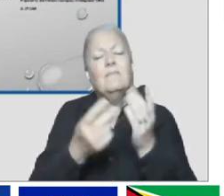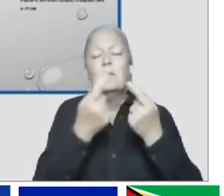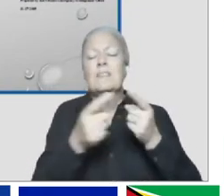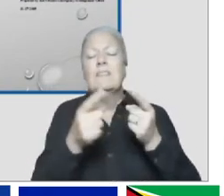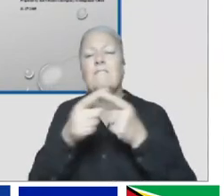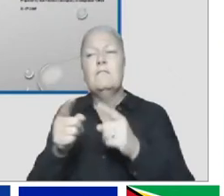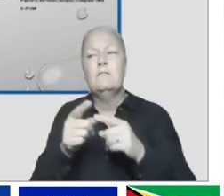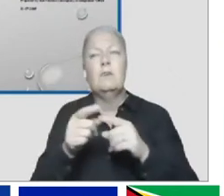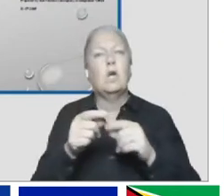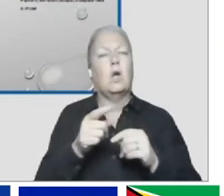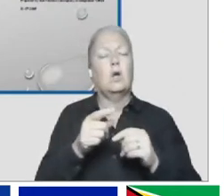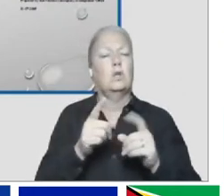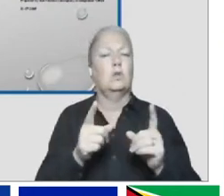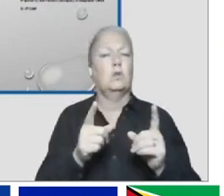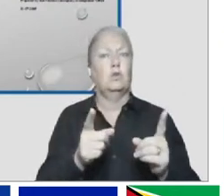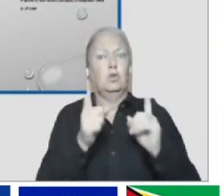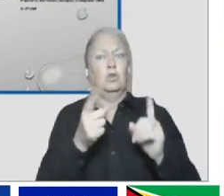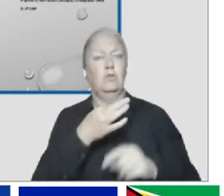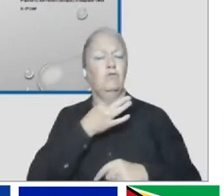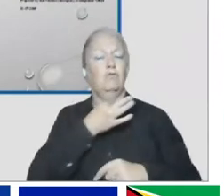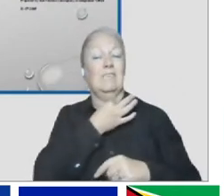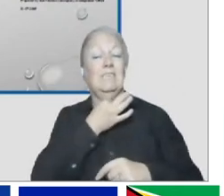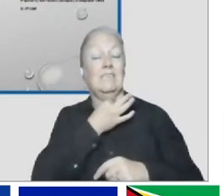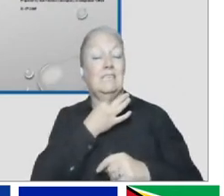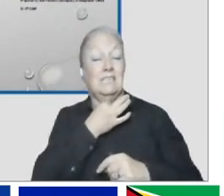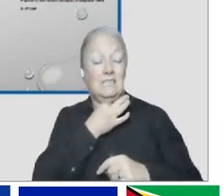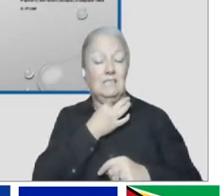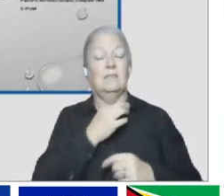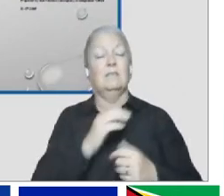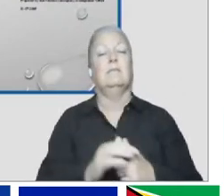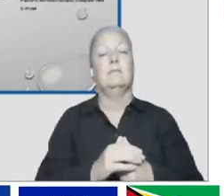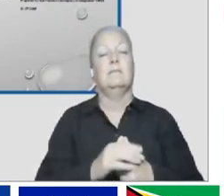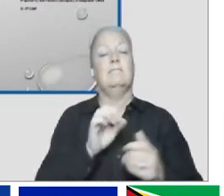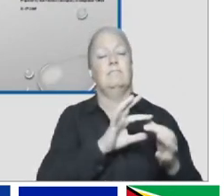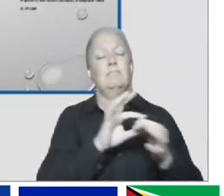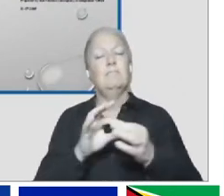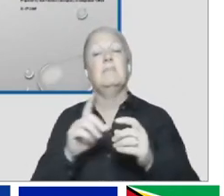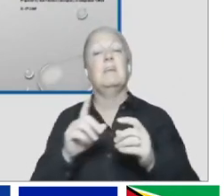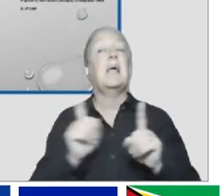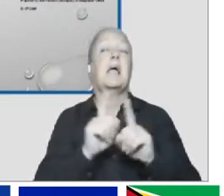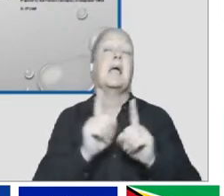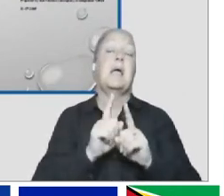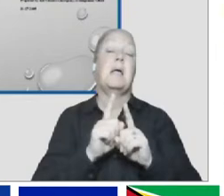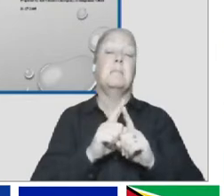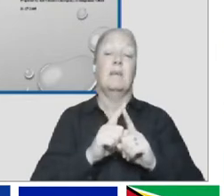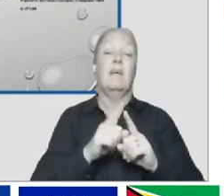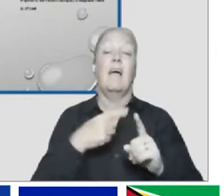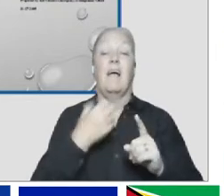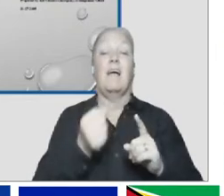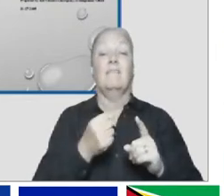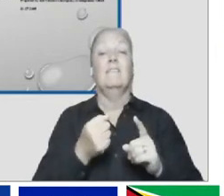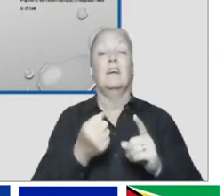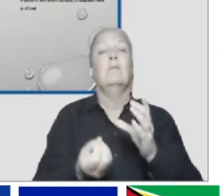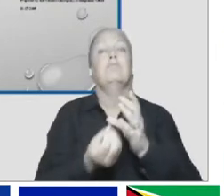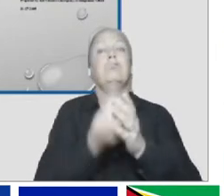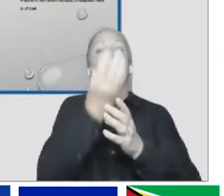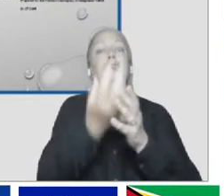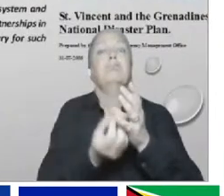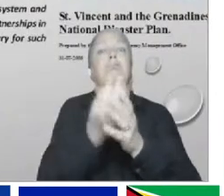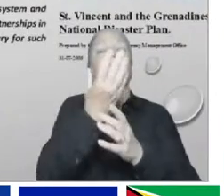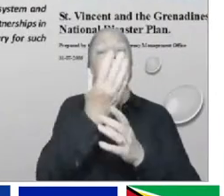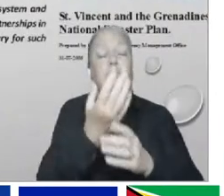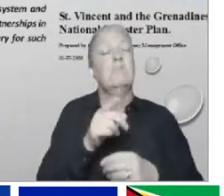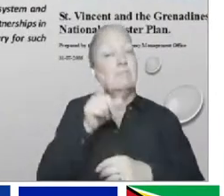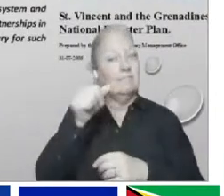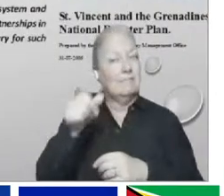these islands, with an active volcano located in the hurricane belt. The NEMO had trained a large and